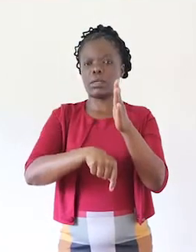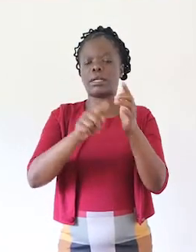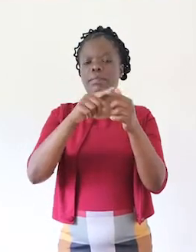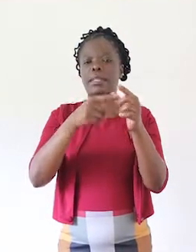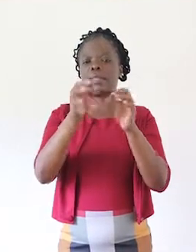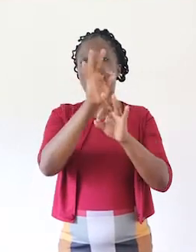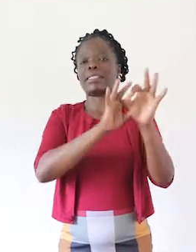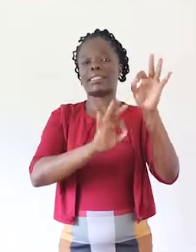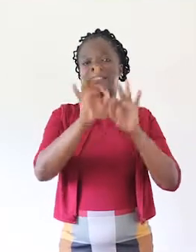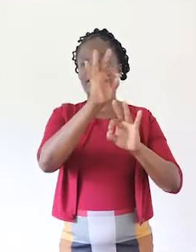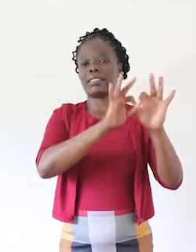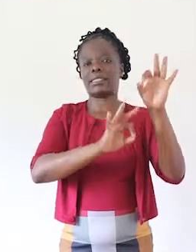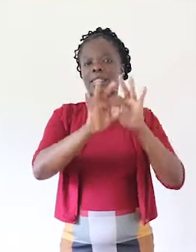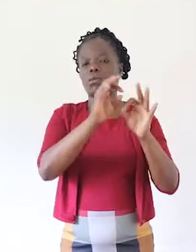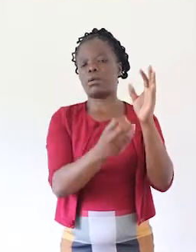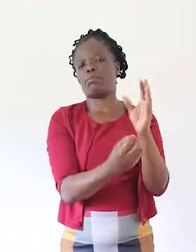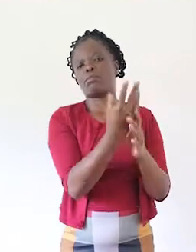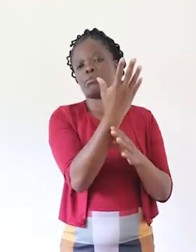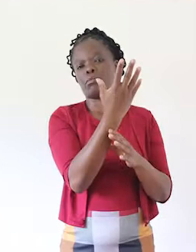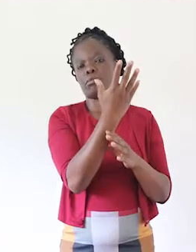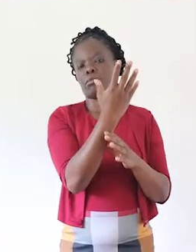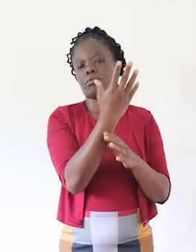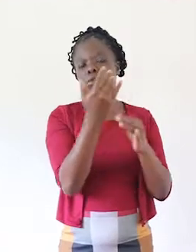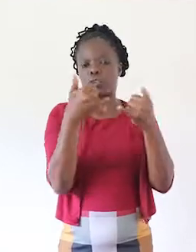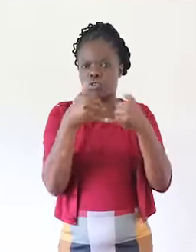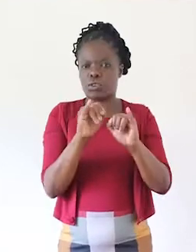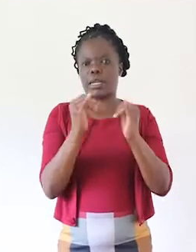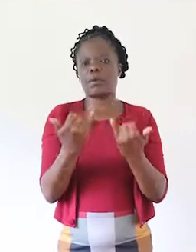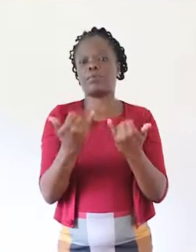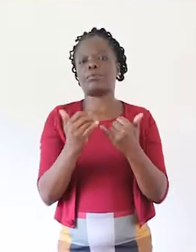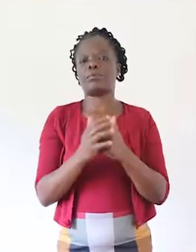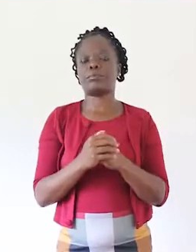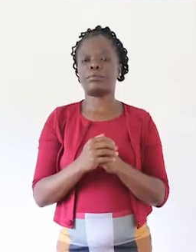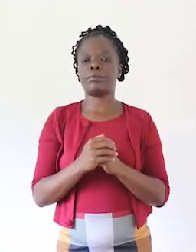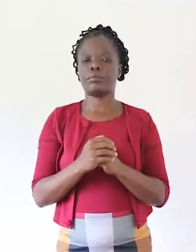down, then the pattern, this one will be nice, okay? Now try.